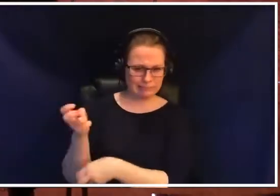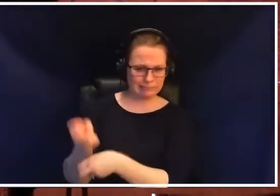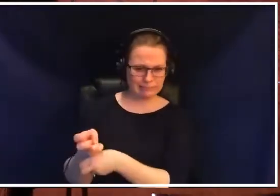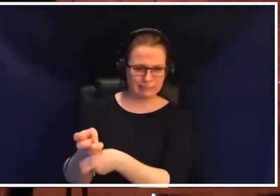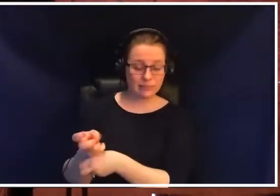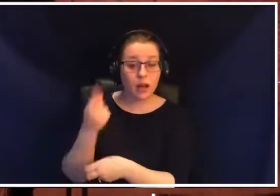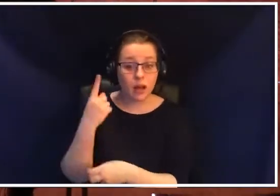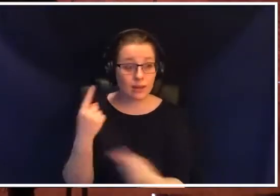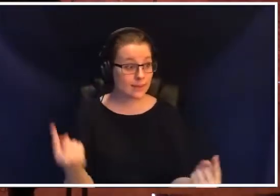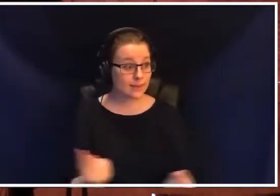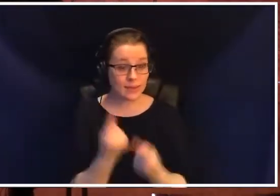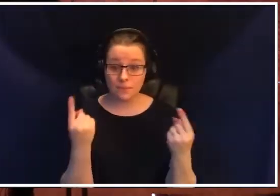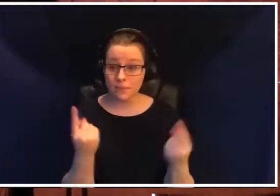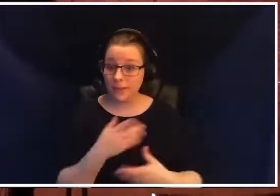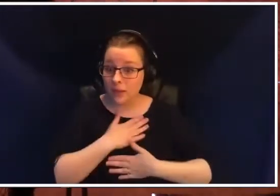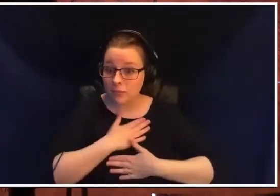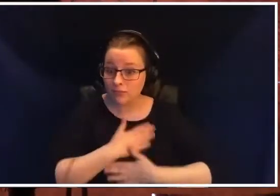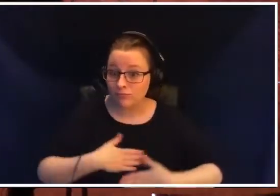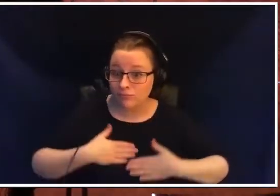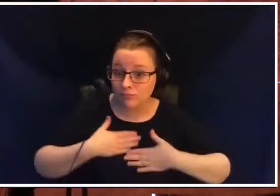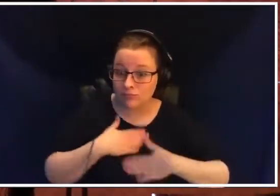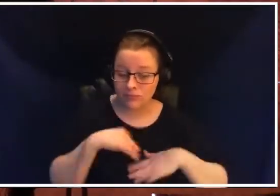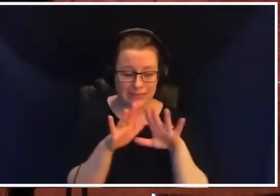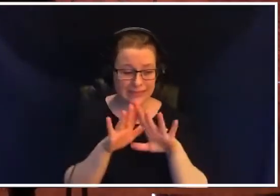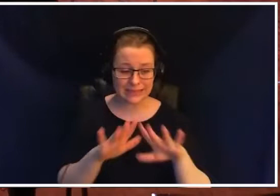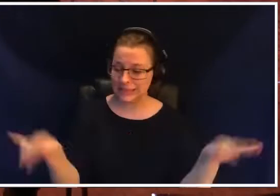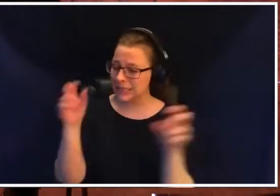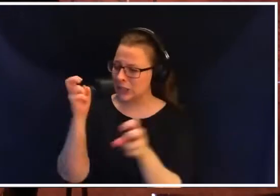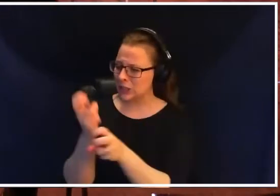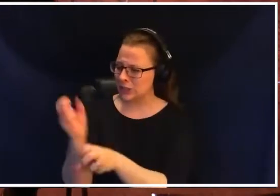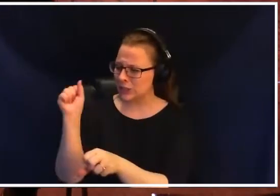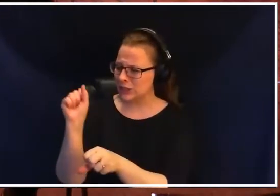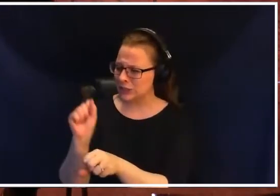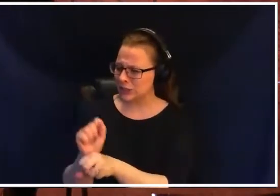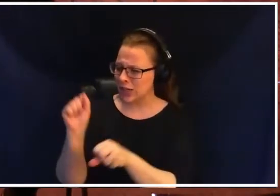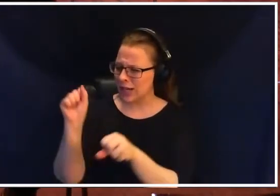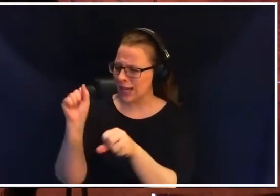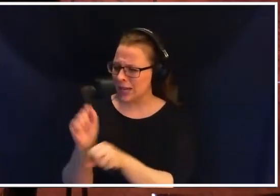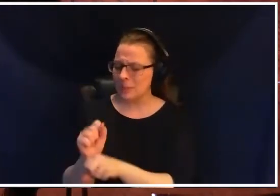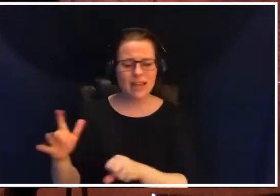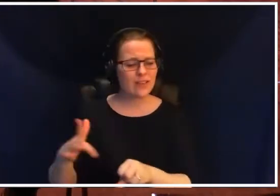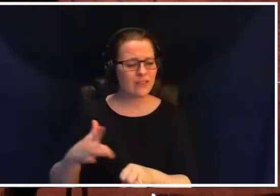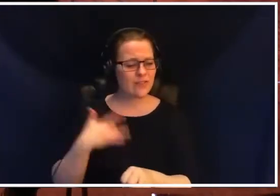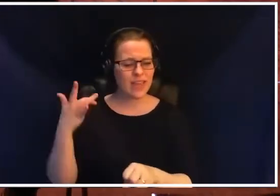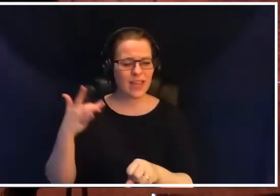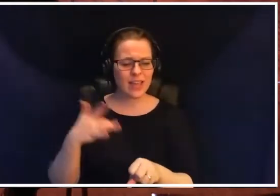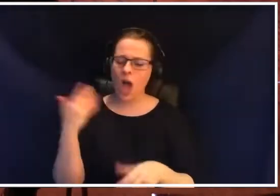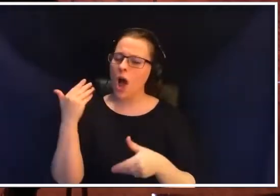Medicine go down, just a spoonful of sugar helps the medicine go down.